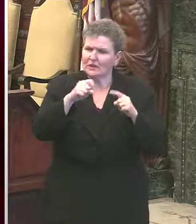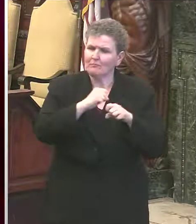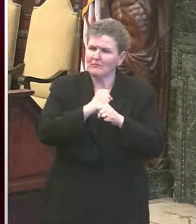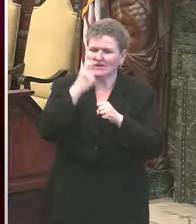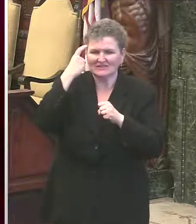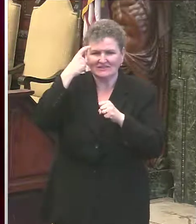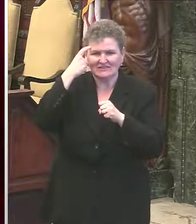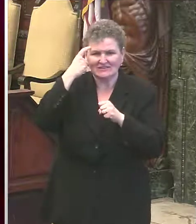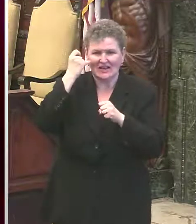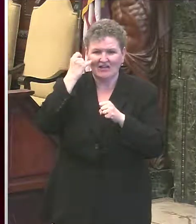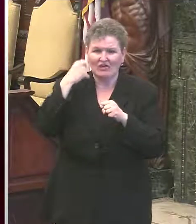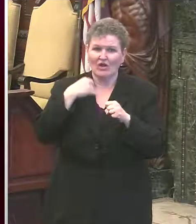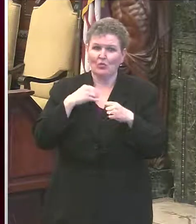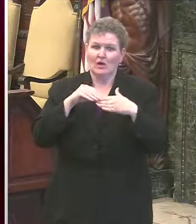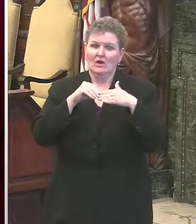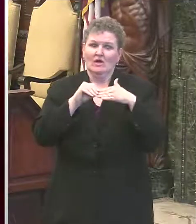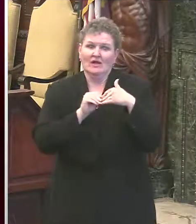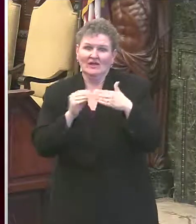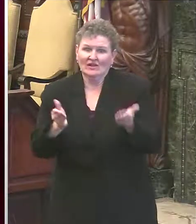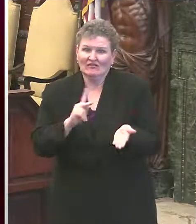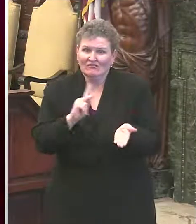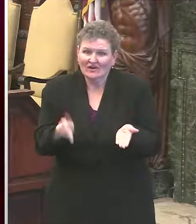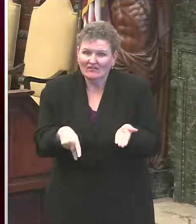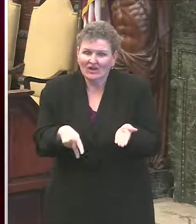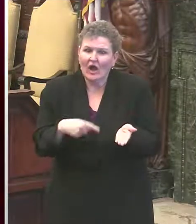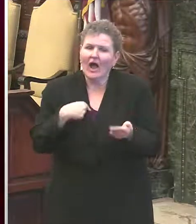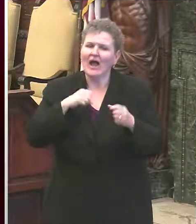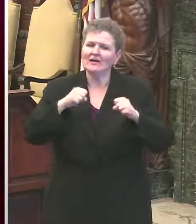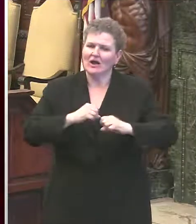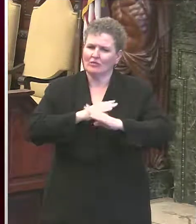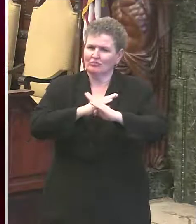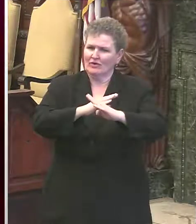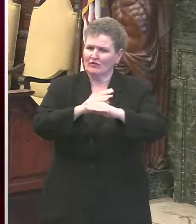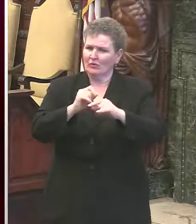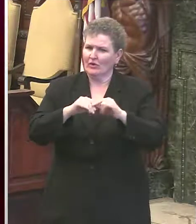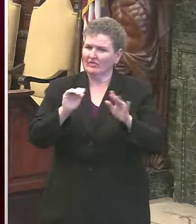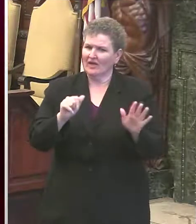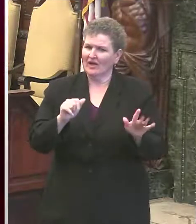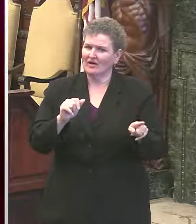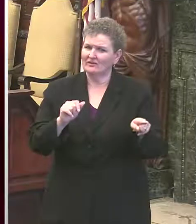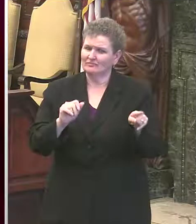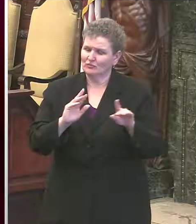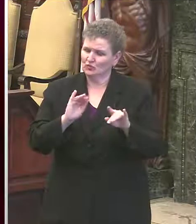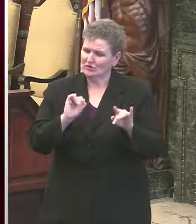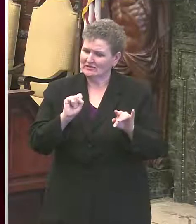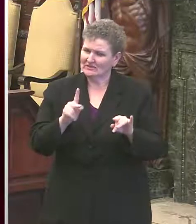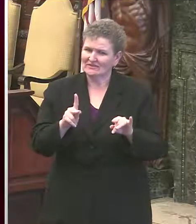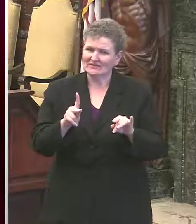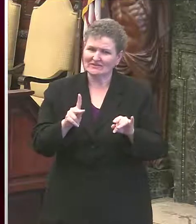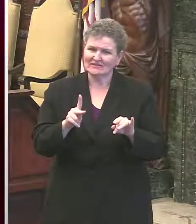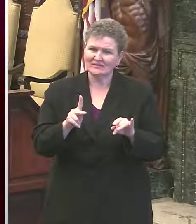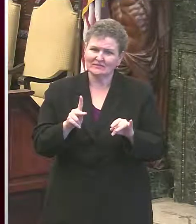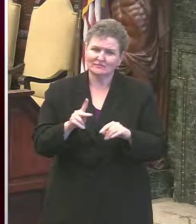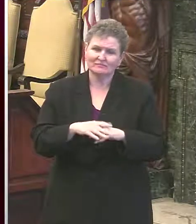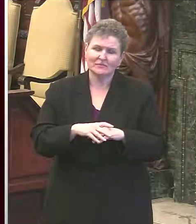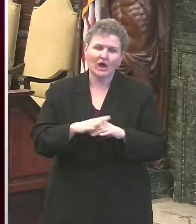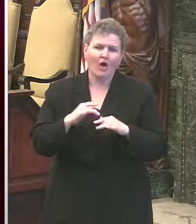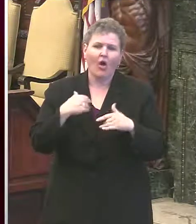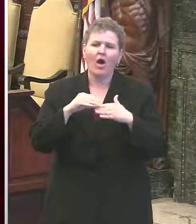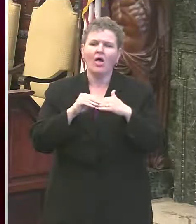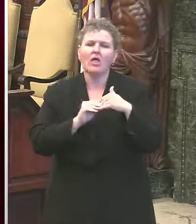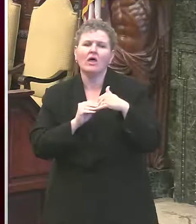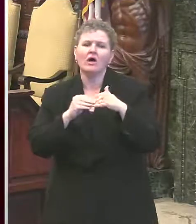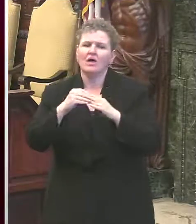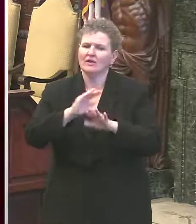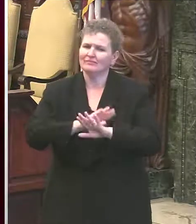here. I do think we can prevent some risk by not allowing those restrictions to be relaxed in Philadelphia. We cannot prevent all